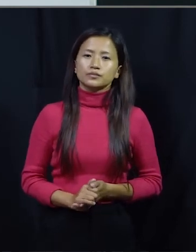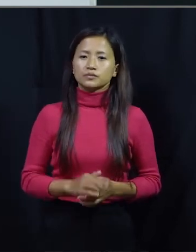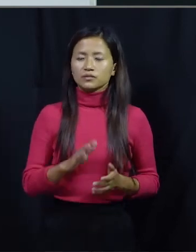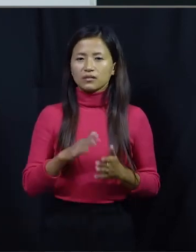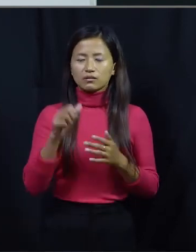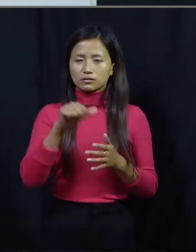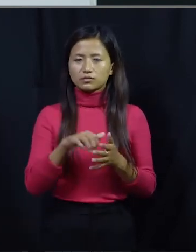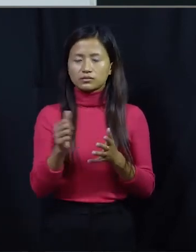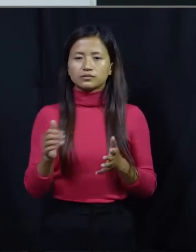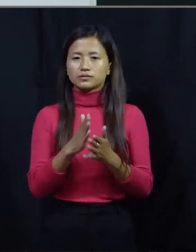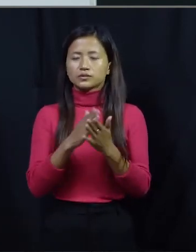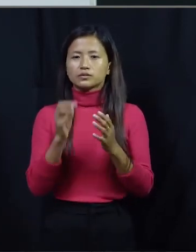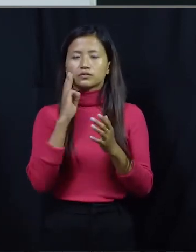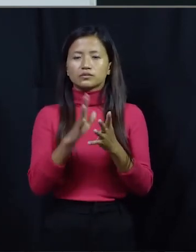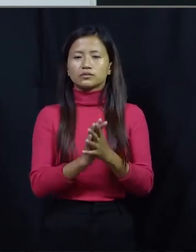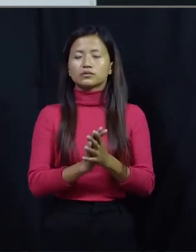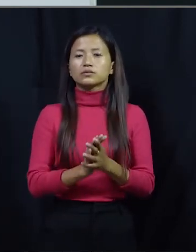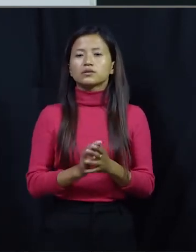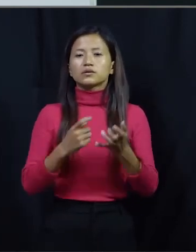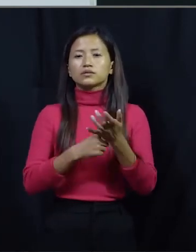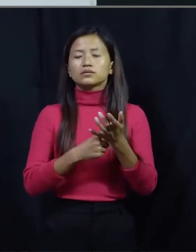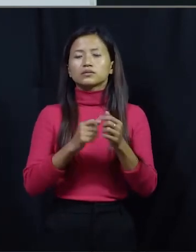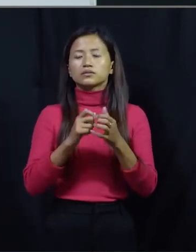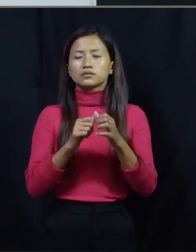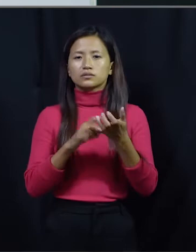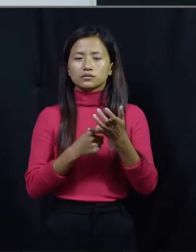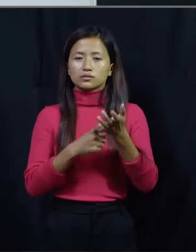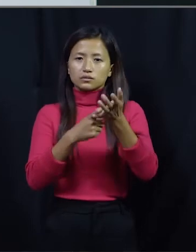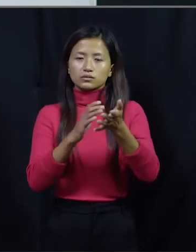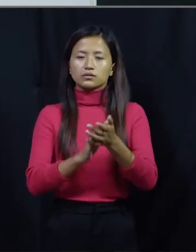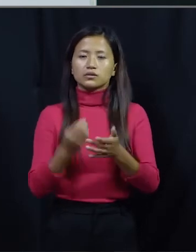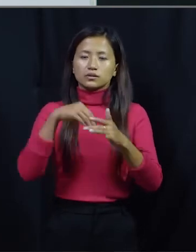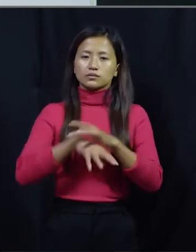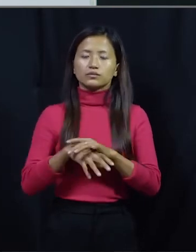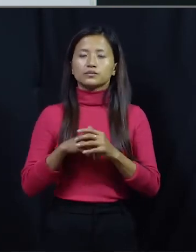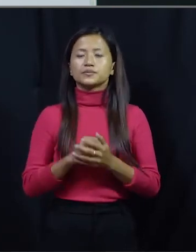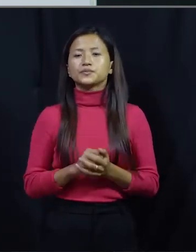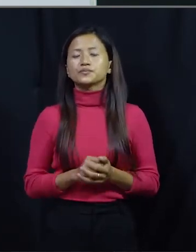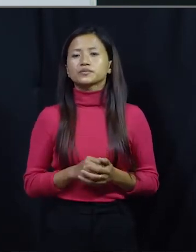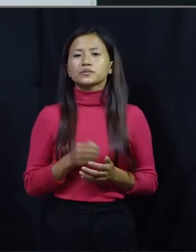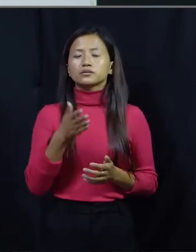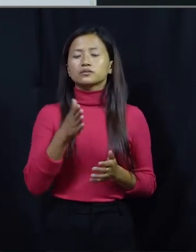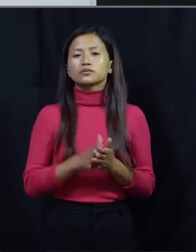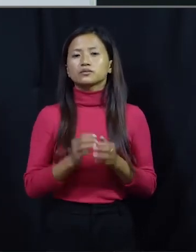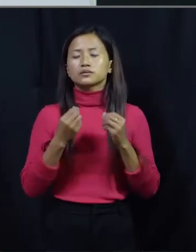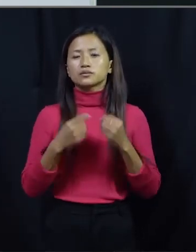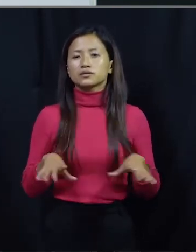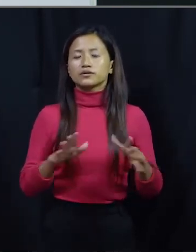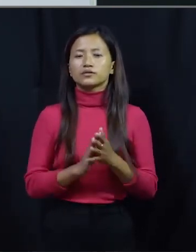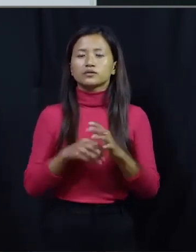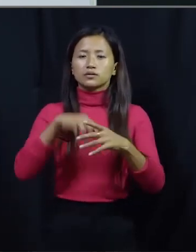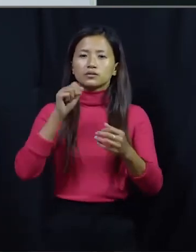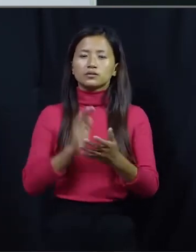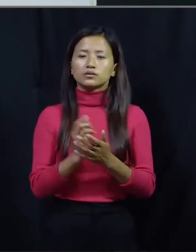Otherwise, every element of B is a result of some input, isn't it? Nothing is left out here. Therefore, it is